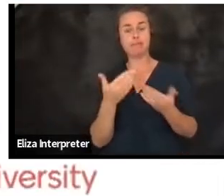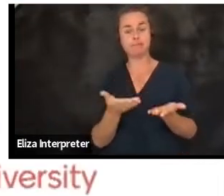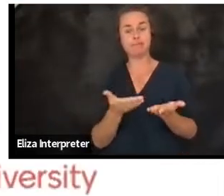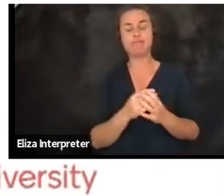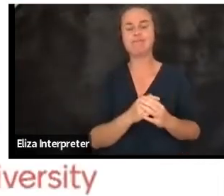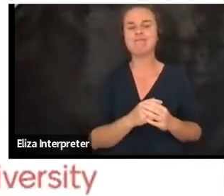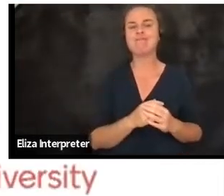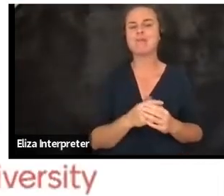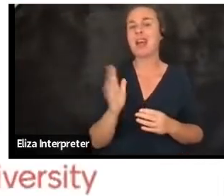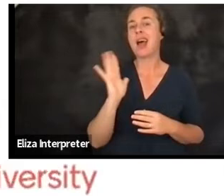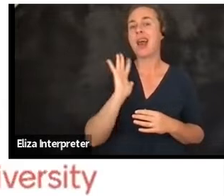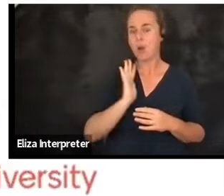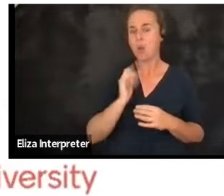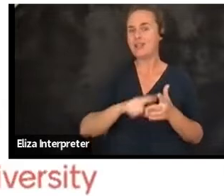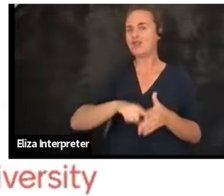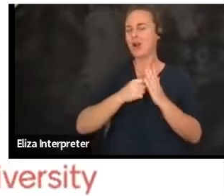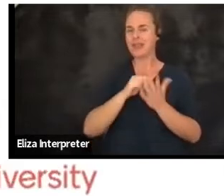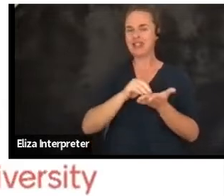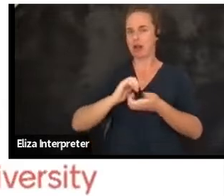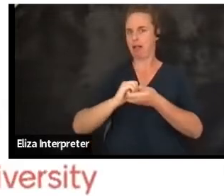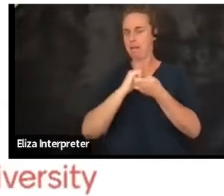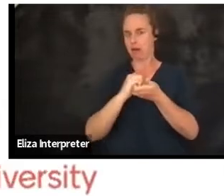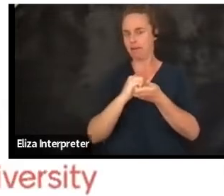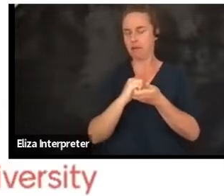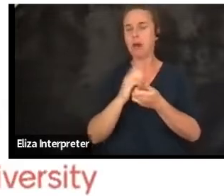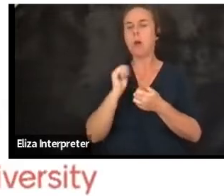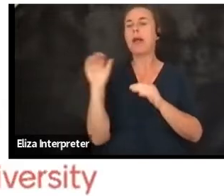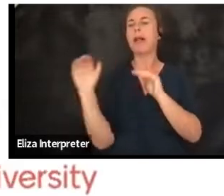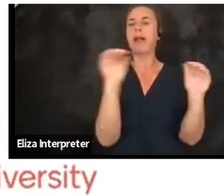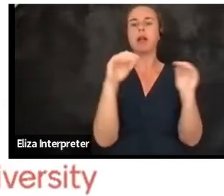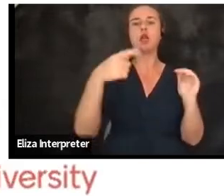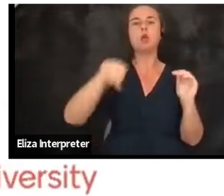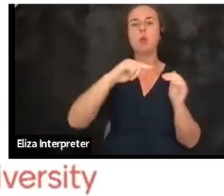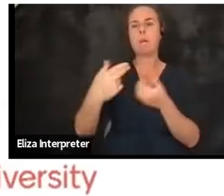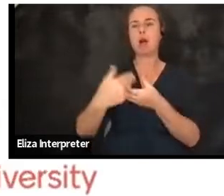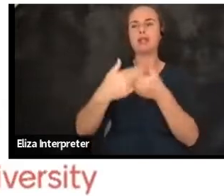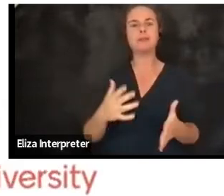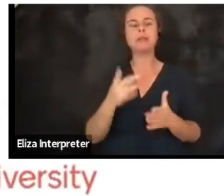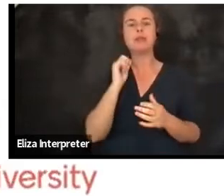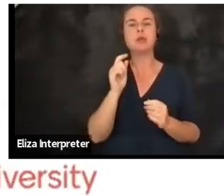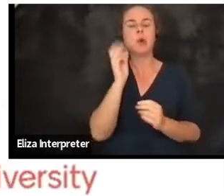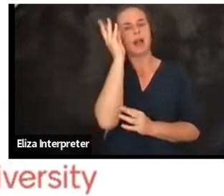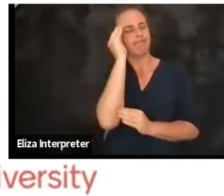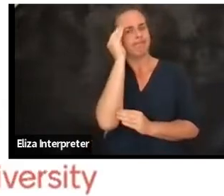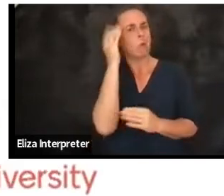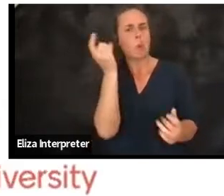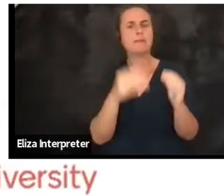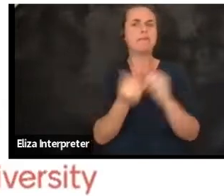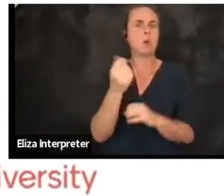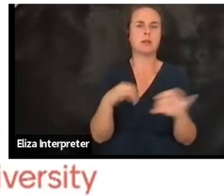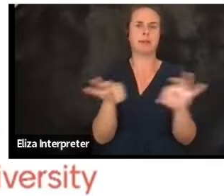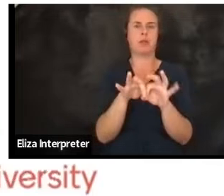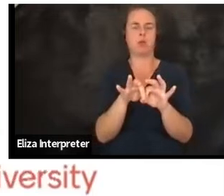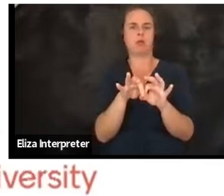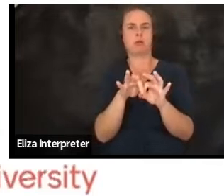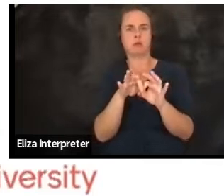When we started this learning collaborative, we asked participants what they thought the most important thing was and what they were looking